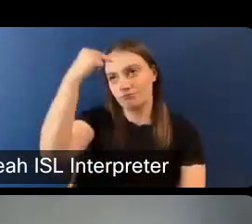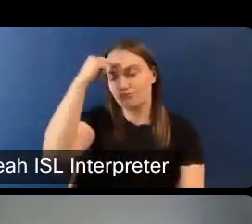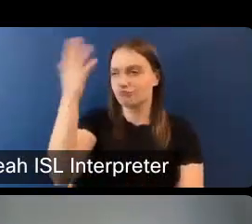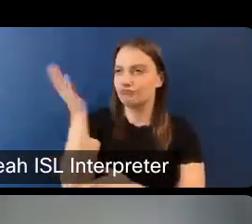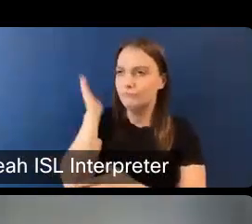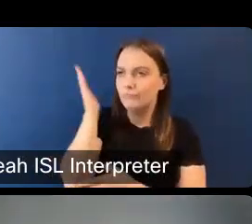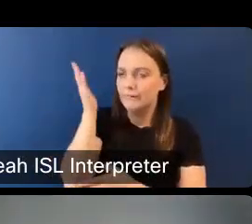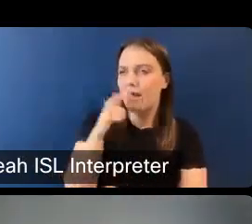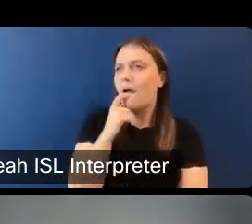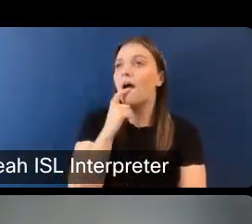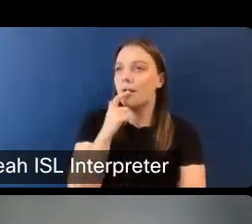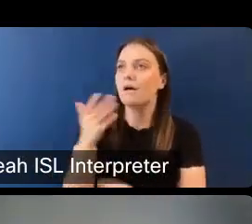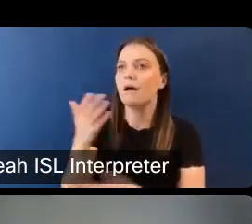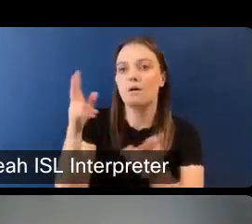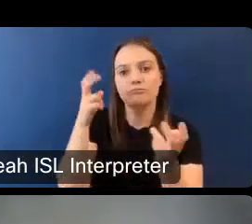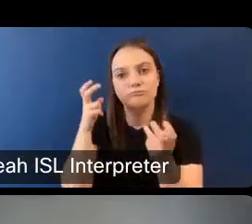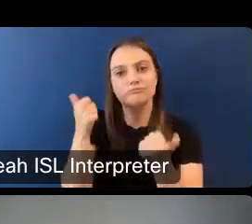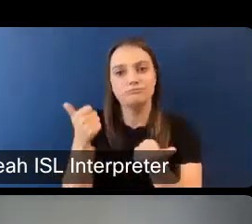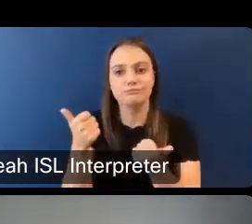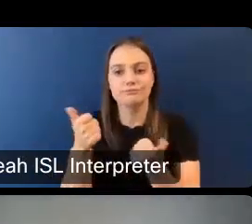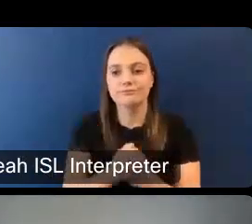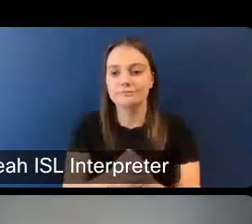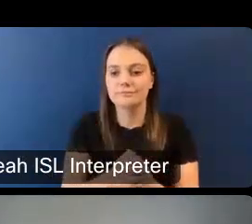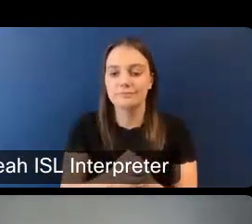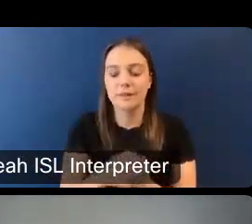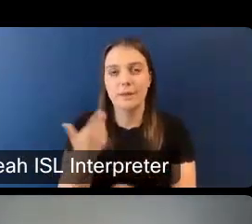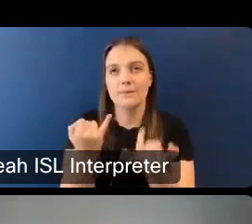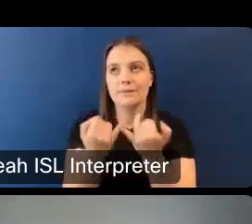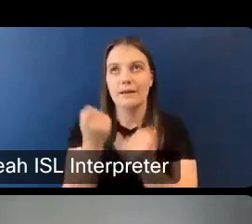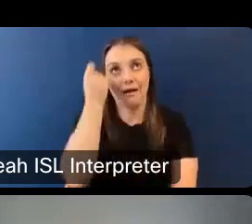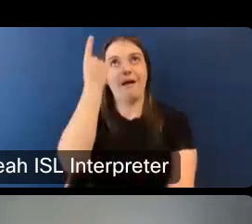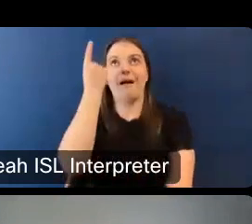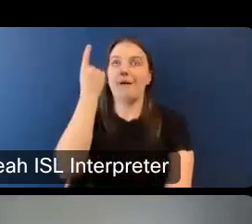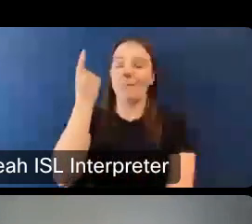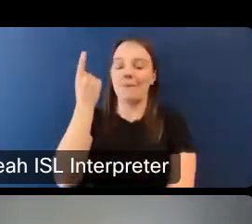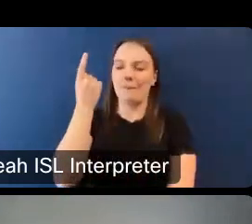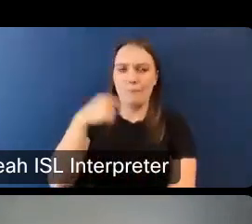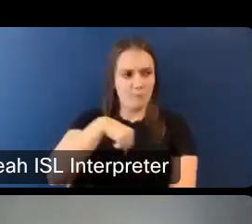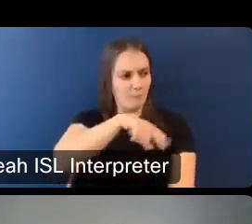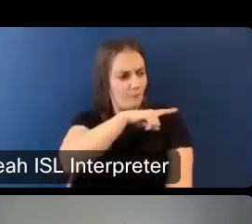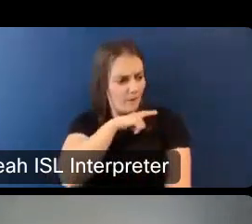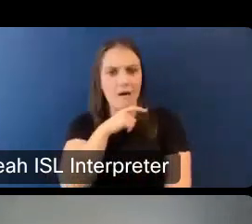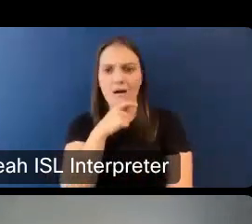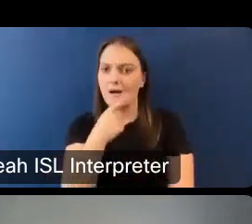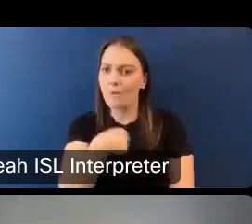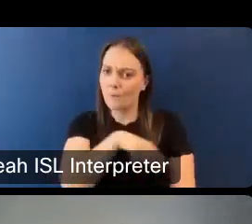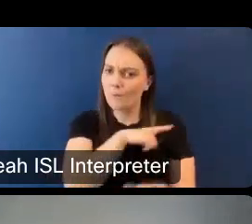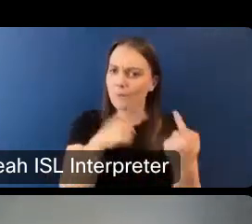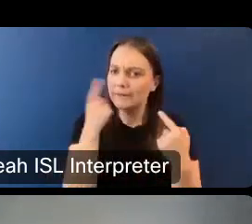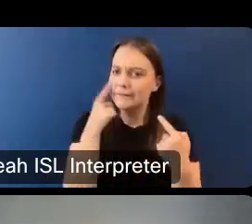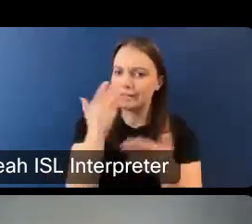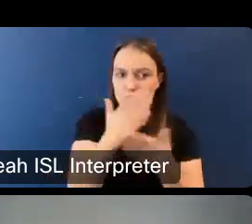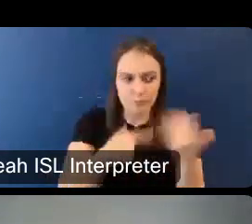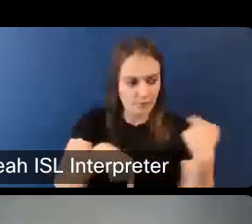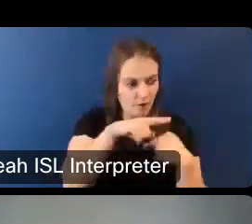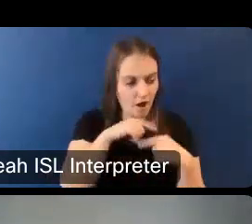presentation and webinar, and it was a bit of a light bulb moment for us in terms of maybe looking at some of our challenges, in